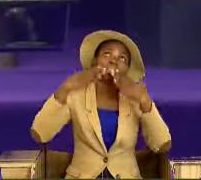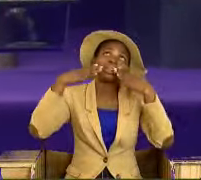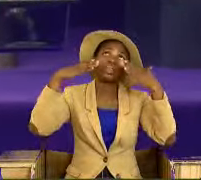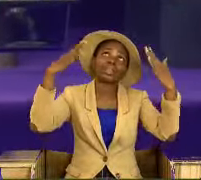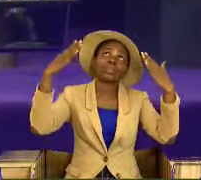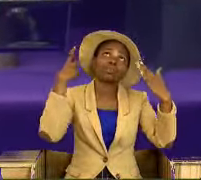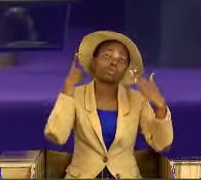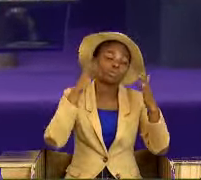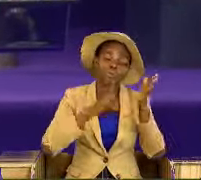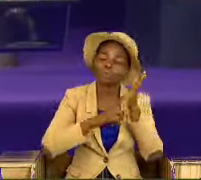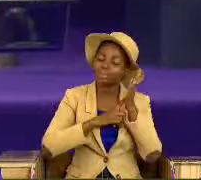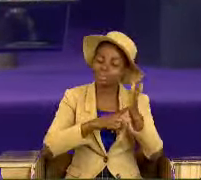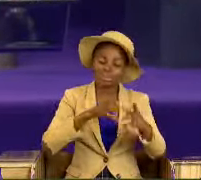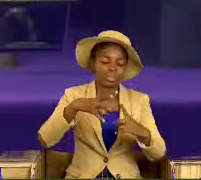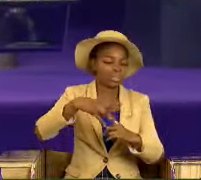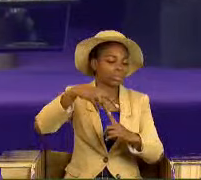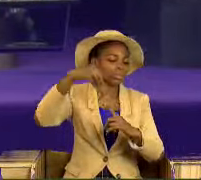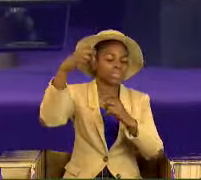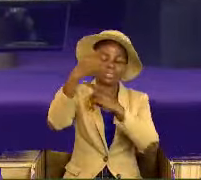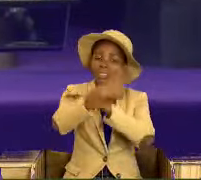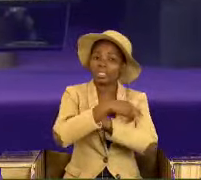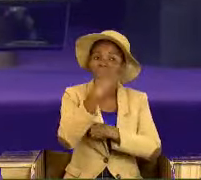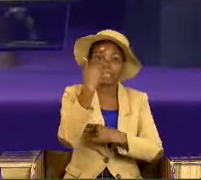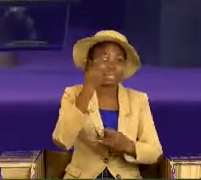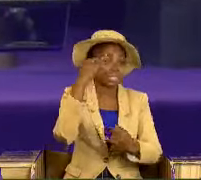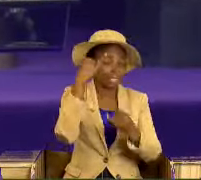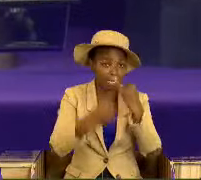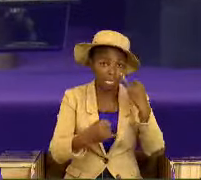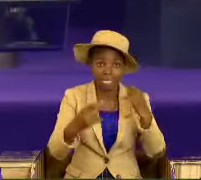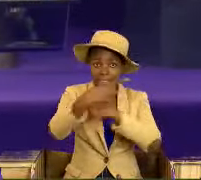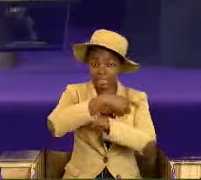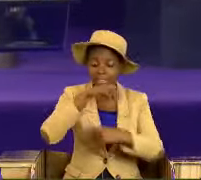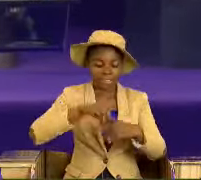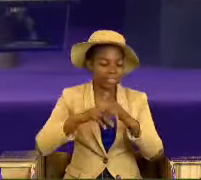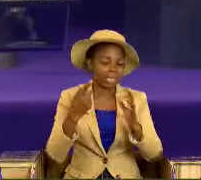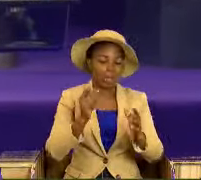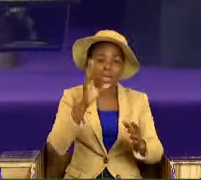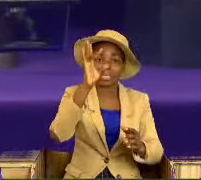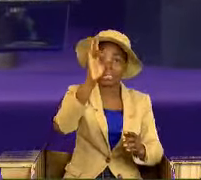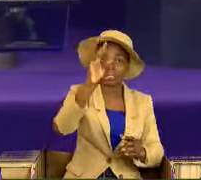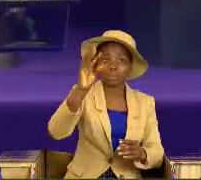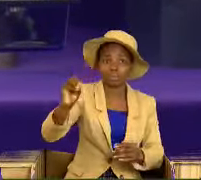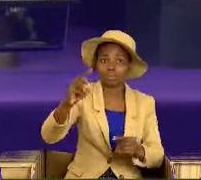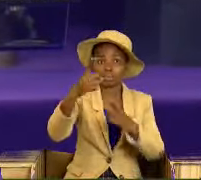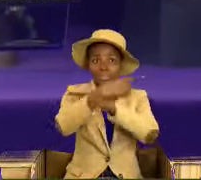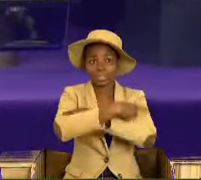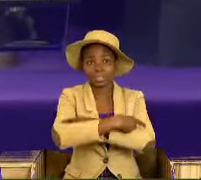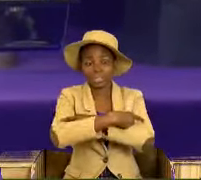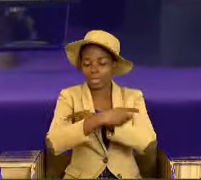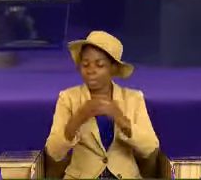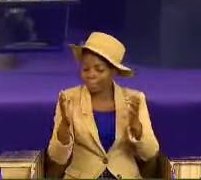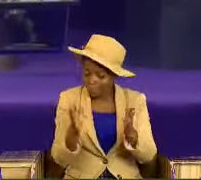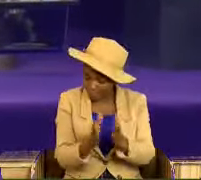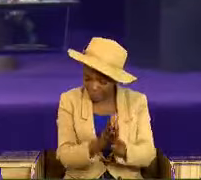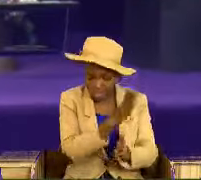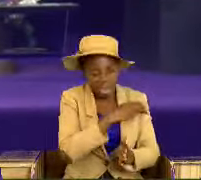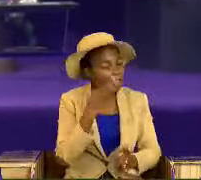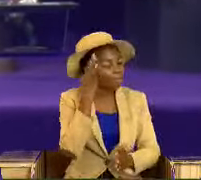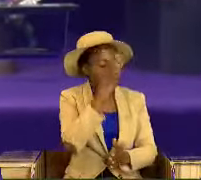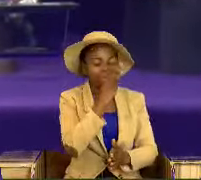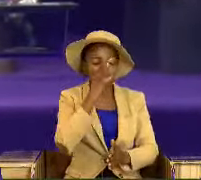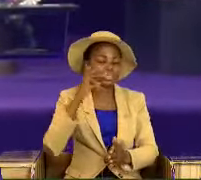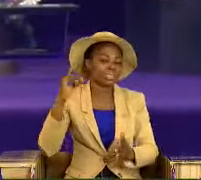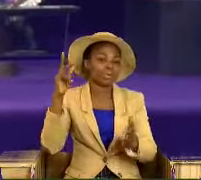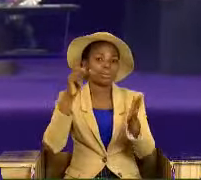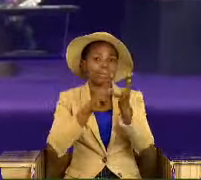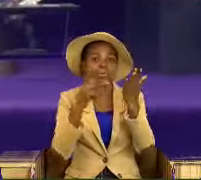special day the last day in this 70-day fasting and prayer program we thank you for